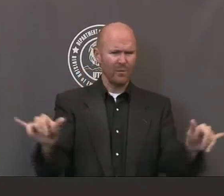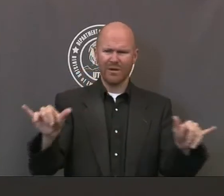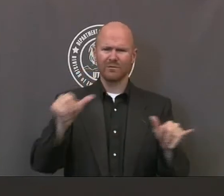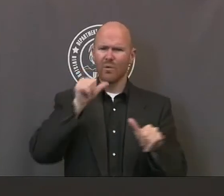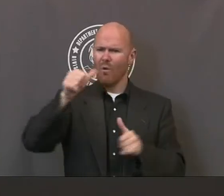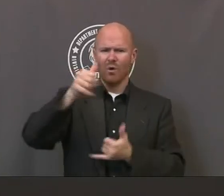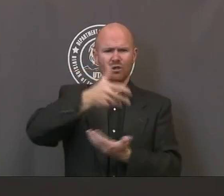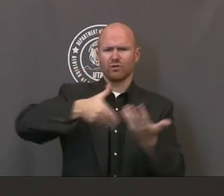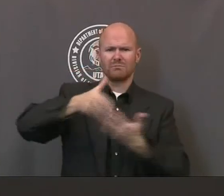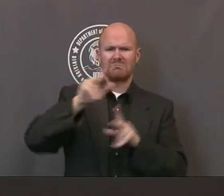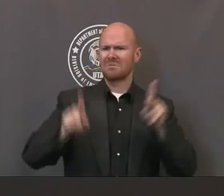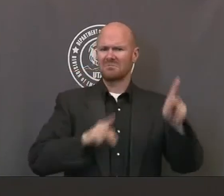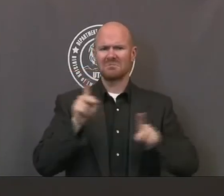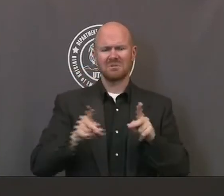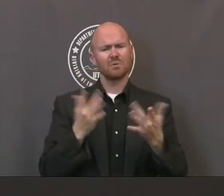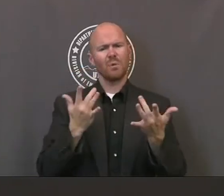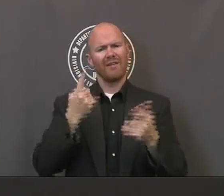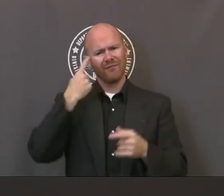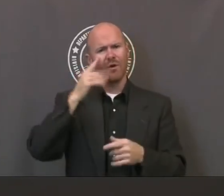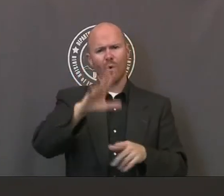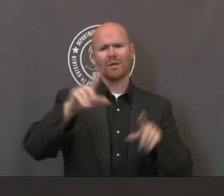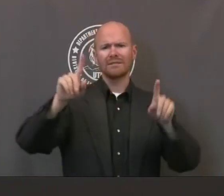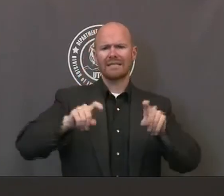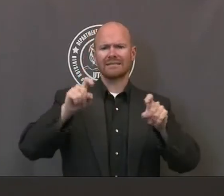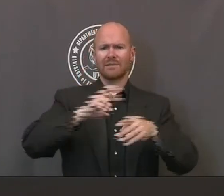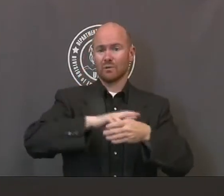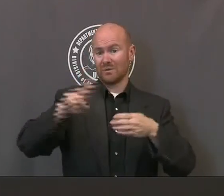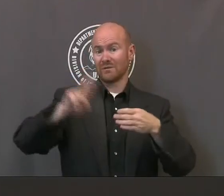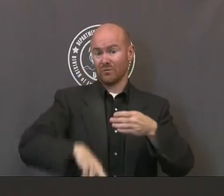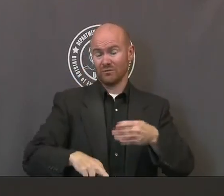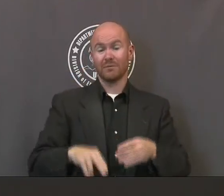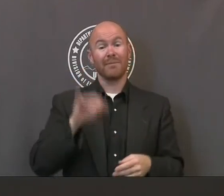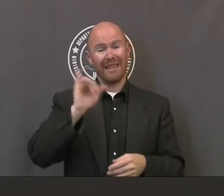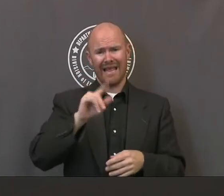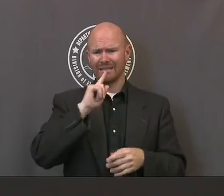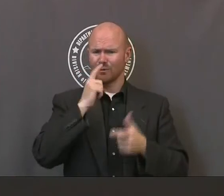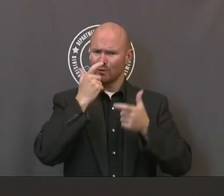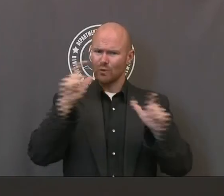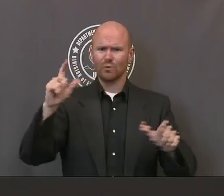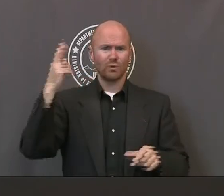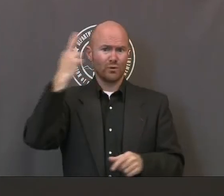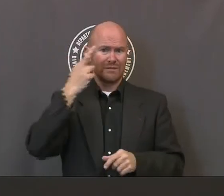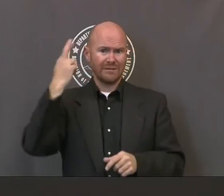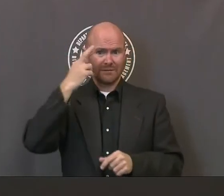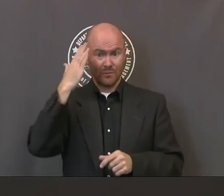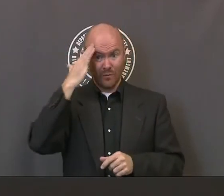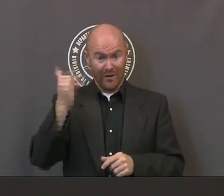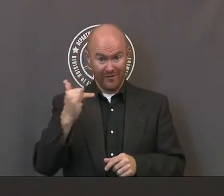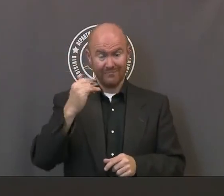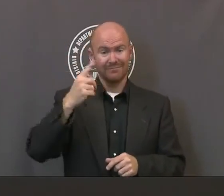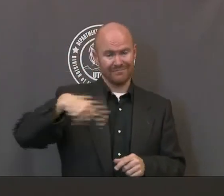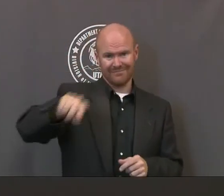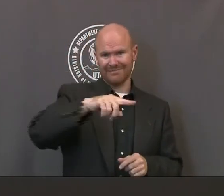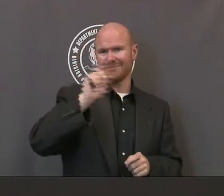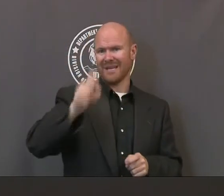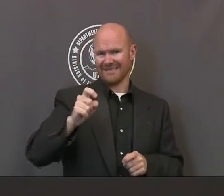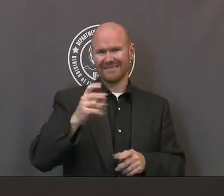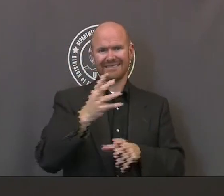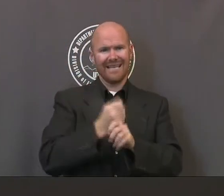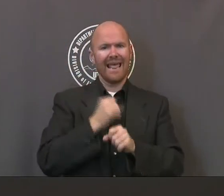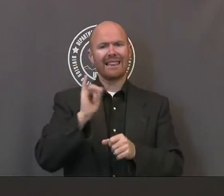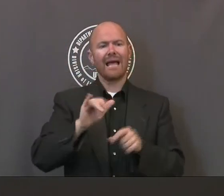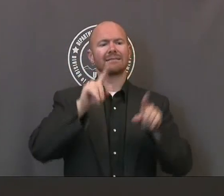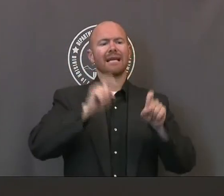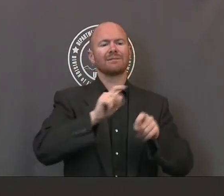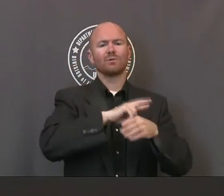others awaiting your test results. Again, so that is a big reason why we also need to get our turnaround times faster so that people aren't